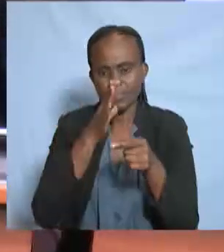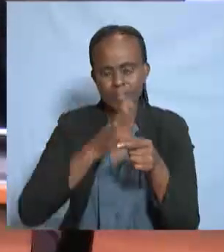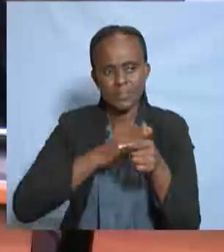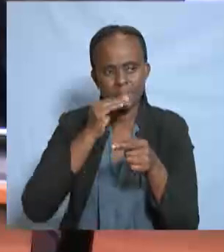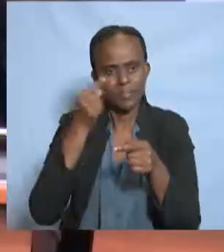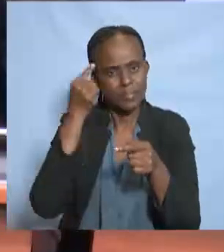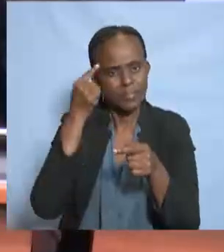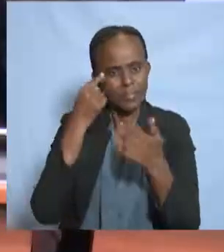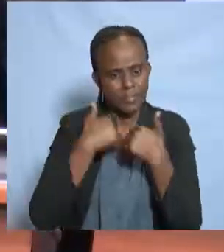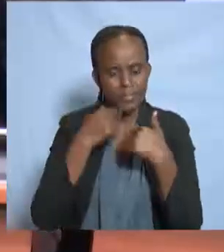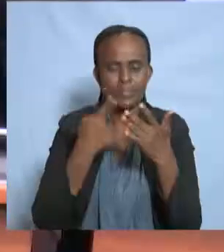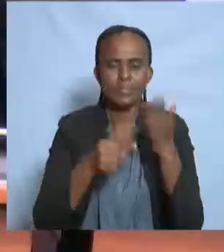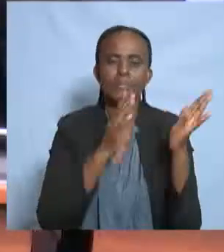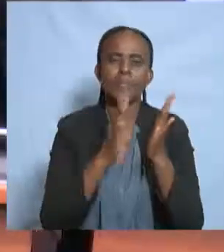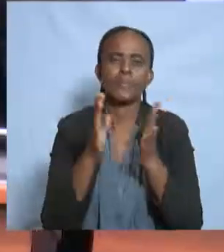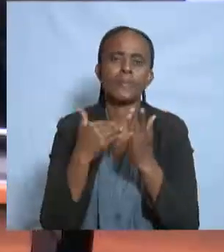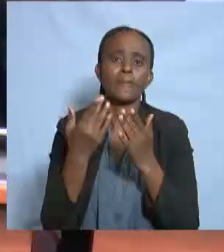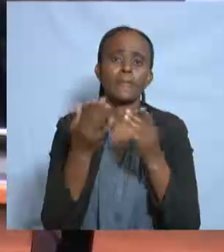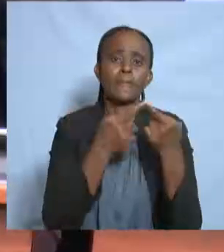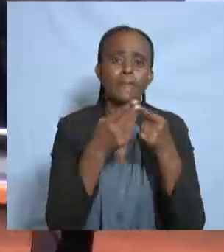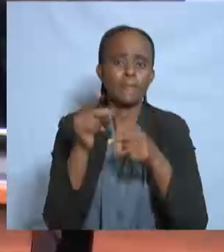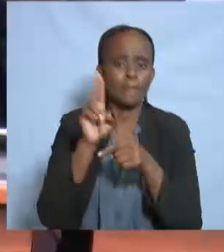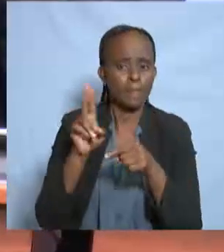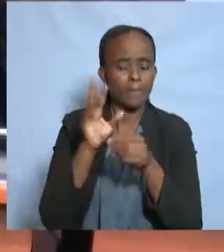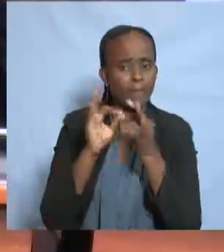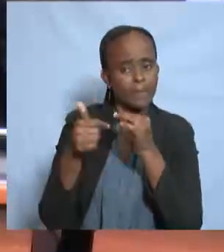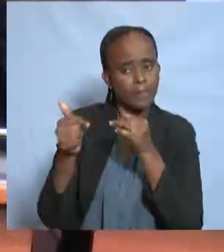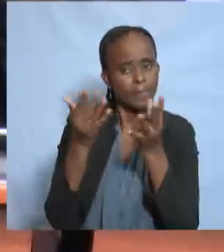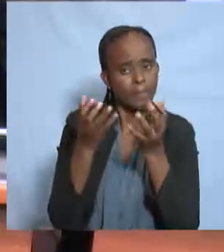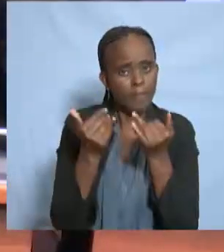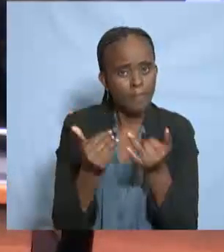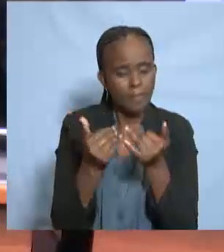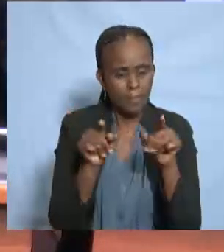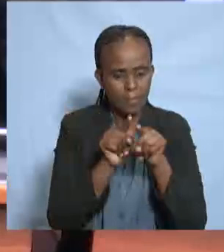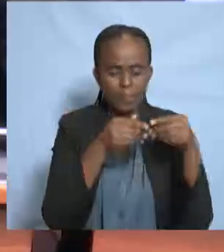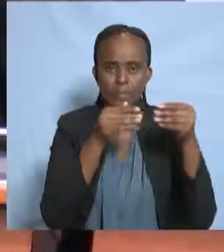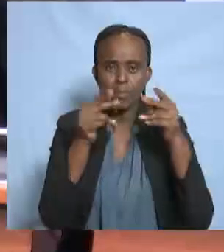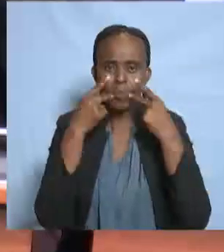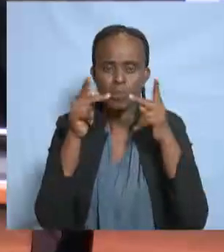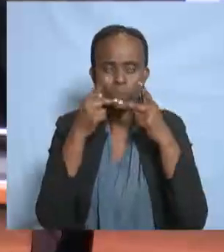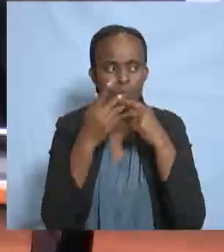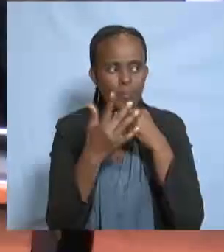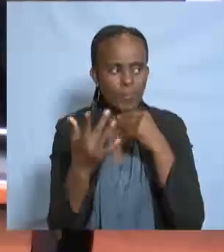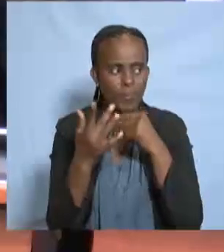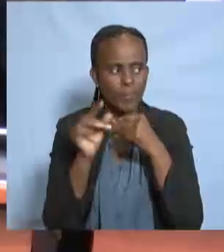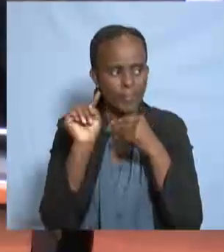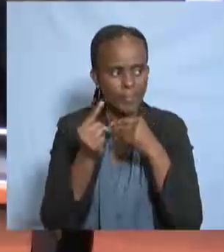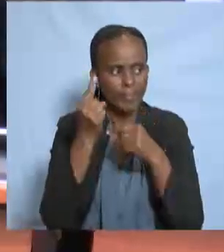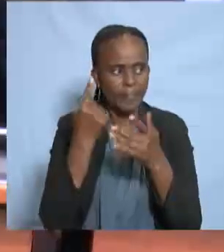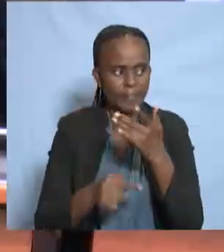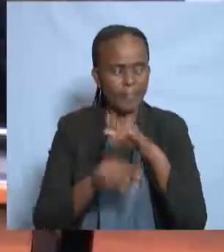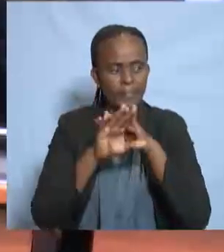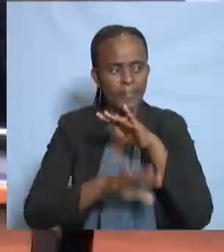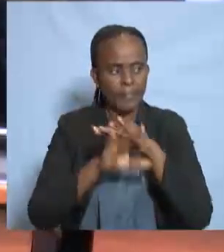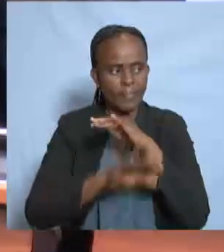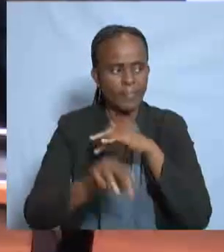Speaker, government has got options which they can use if they want to dispose of public assets. The first option